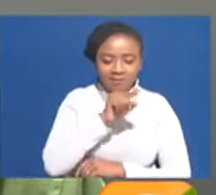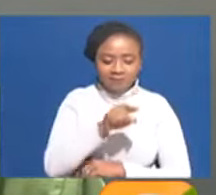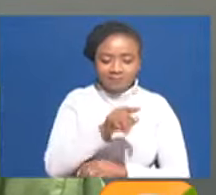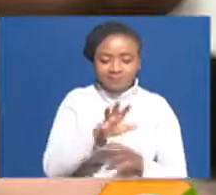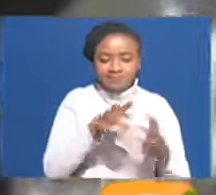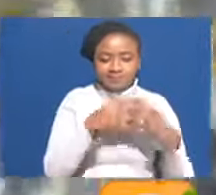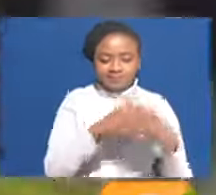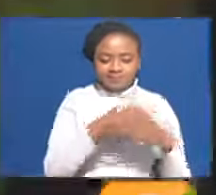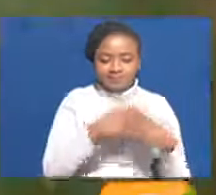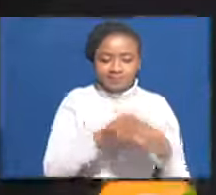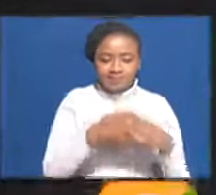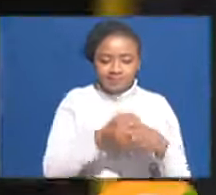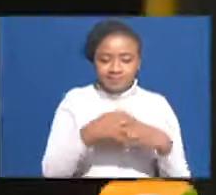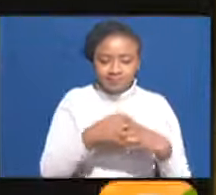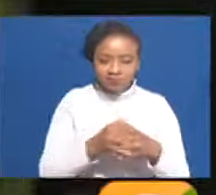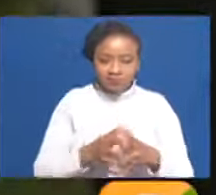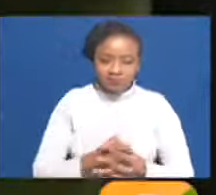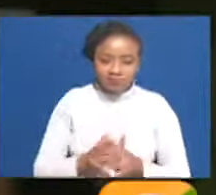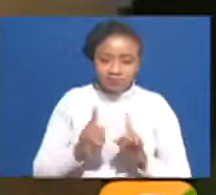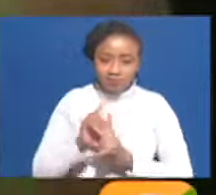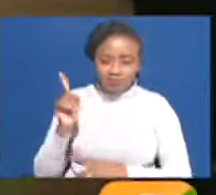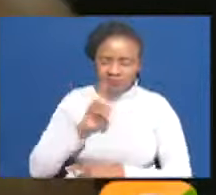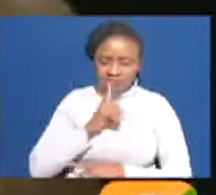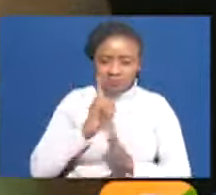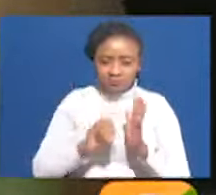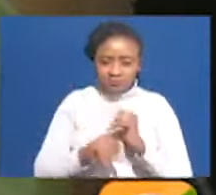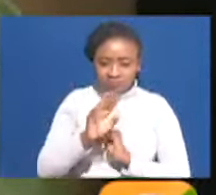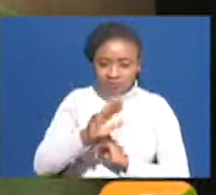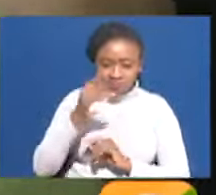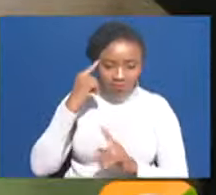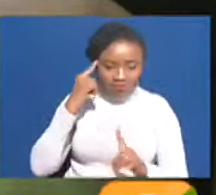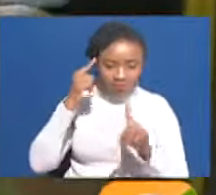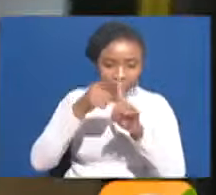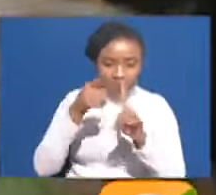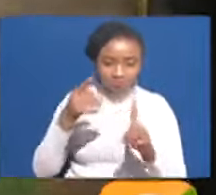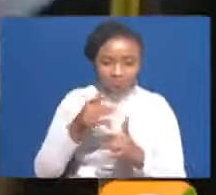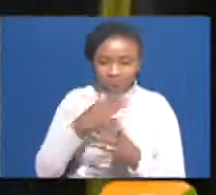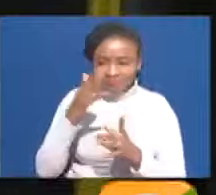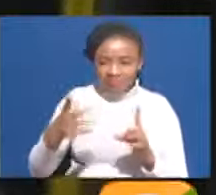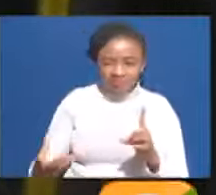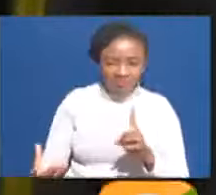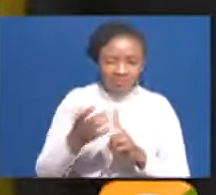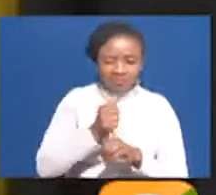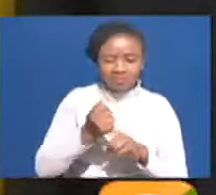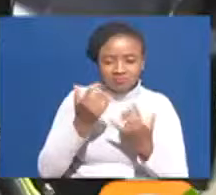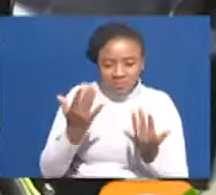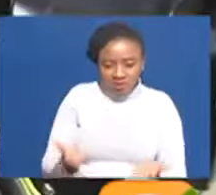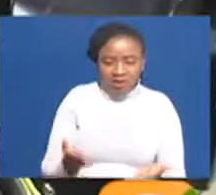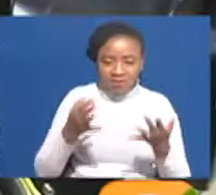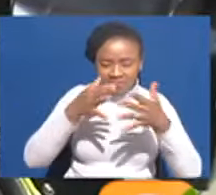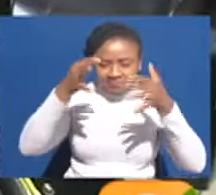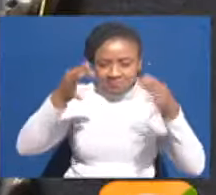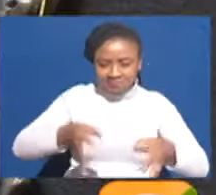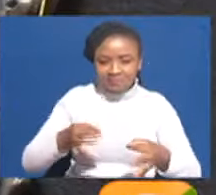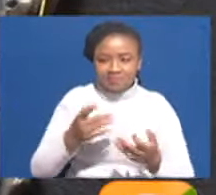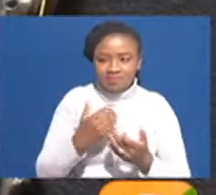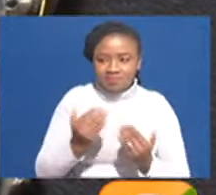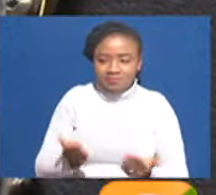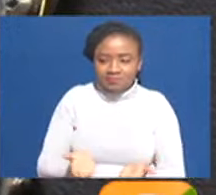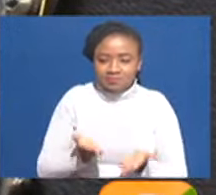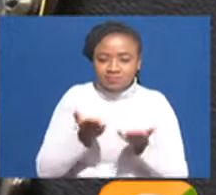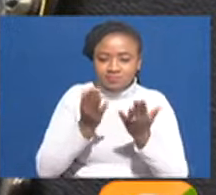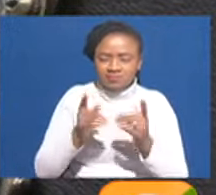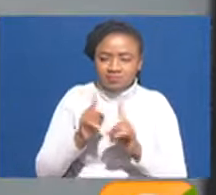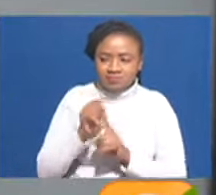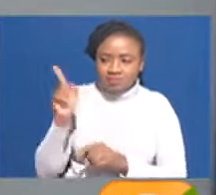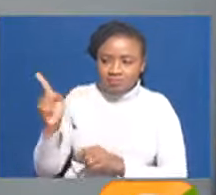an engineer. He says that his dream was never realized, and so he settled for the next best thing, using these tools associated